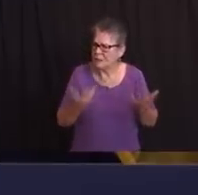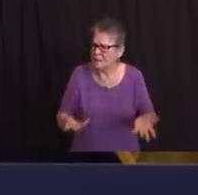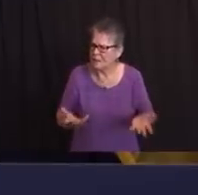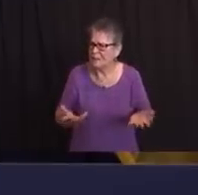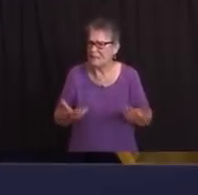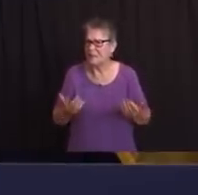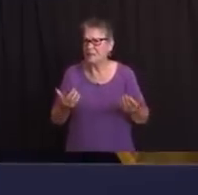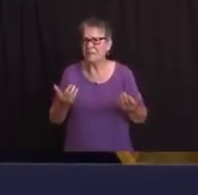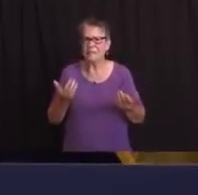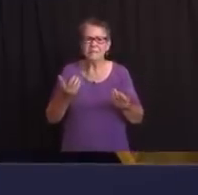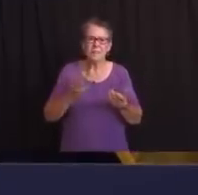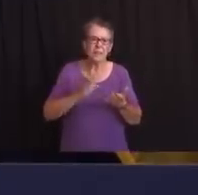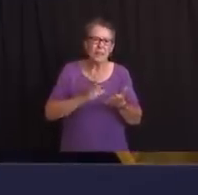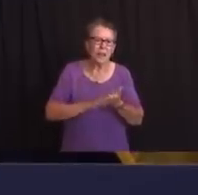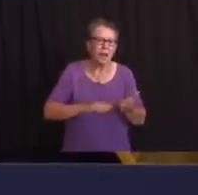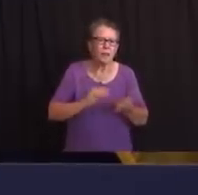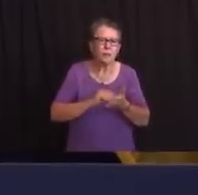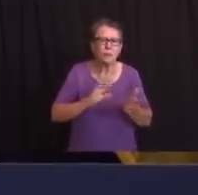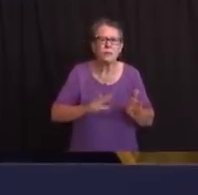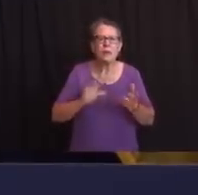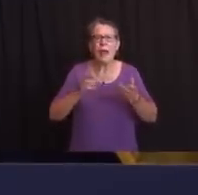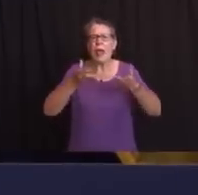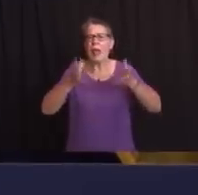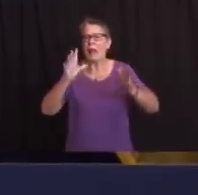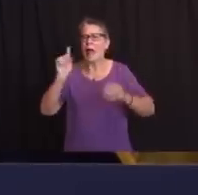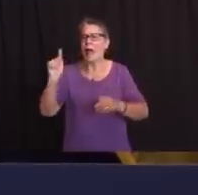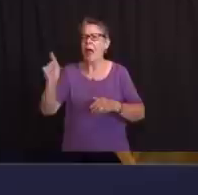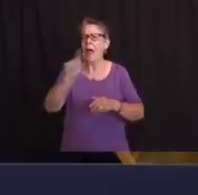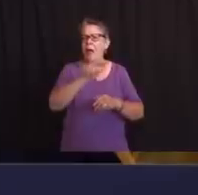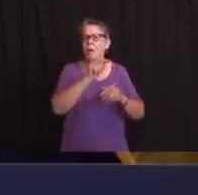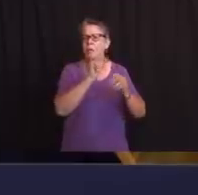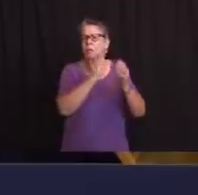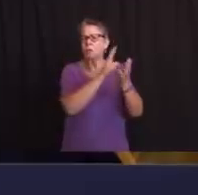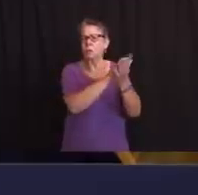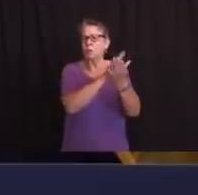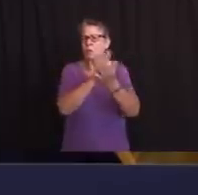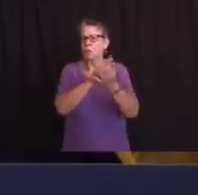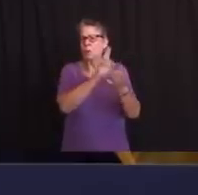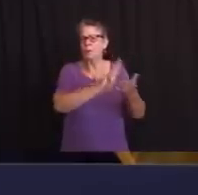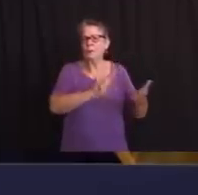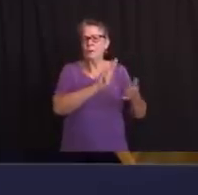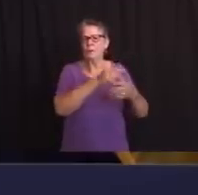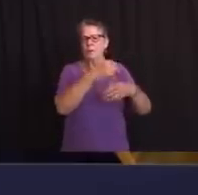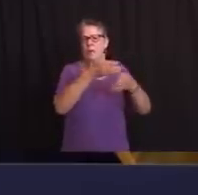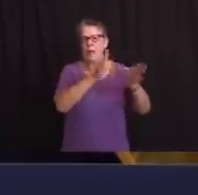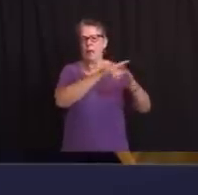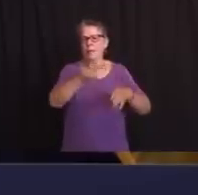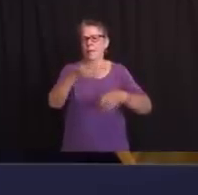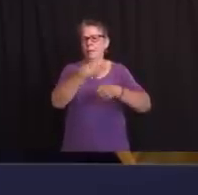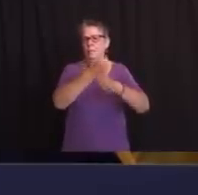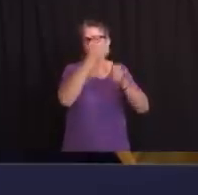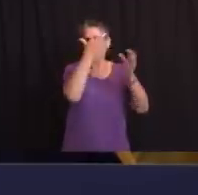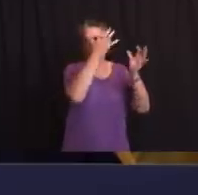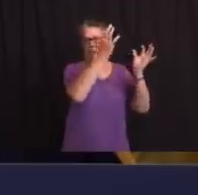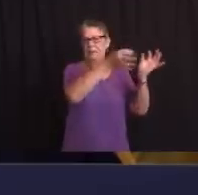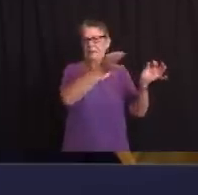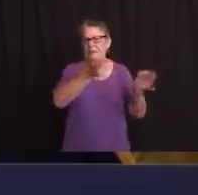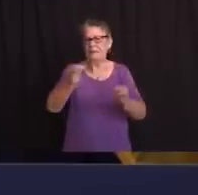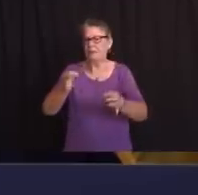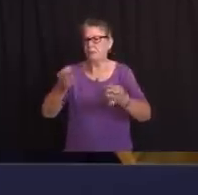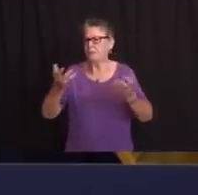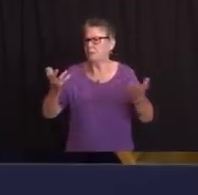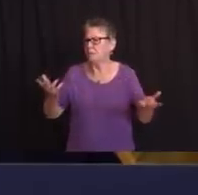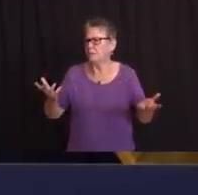the entities themselves to make their decisions. Rutgers was the first in the country. Met with President Holloway last